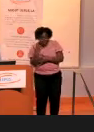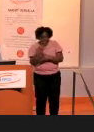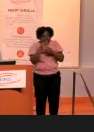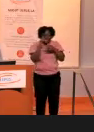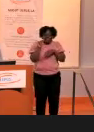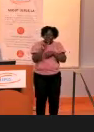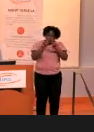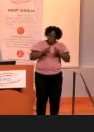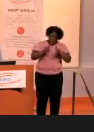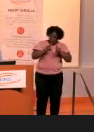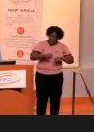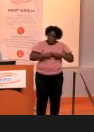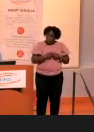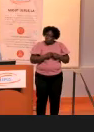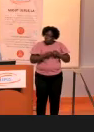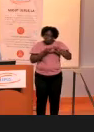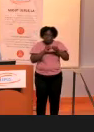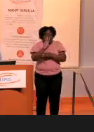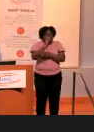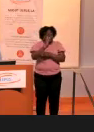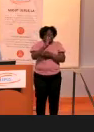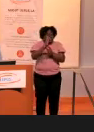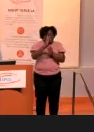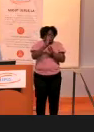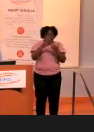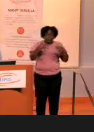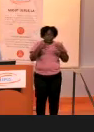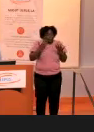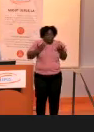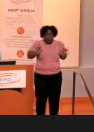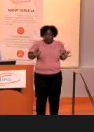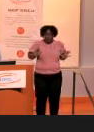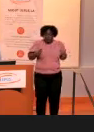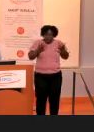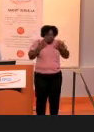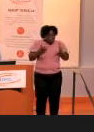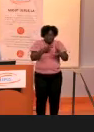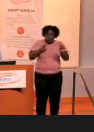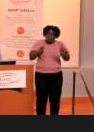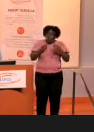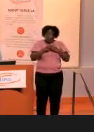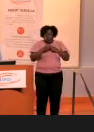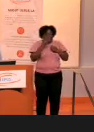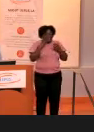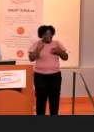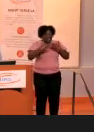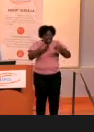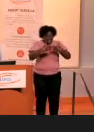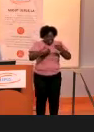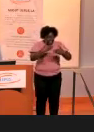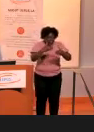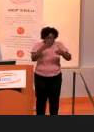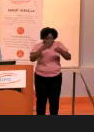biopsy. Class 6 is what we're trying to avoid. So class 6 is the end stage